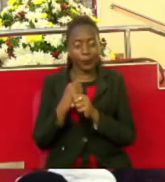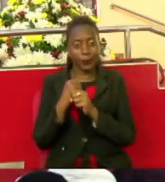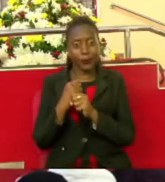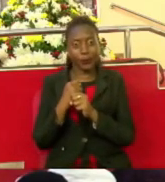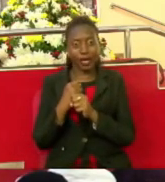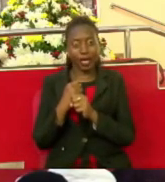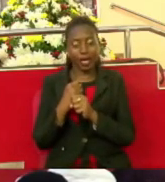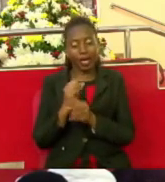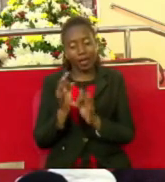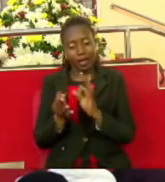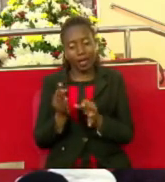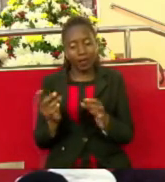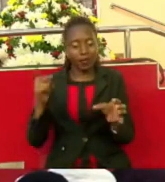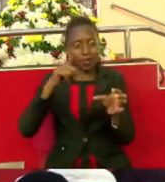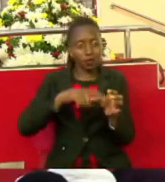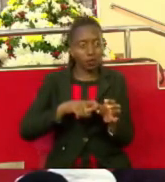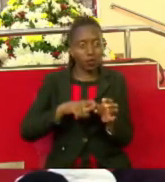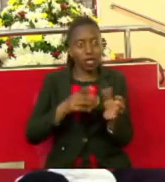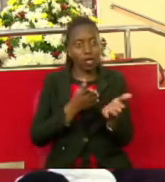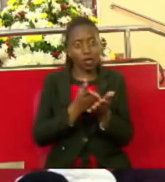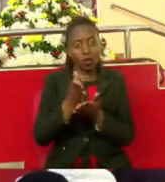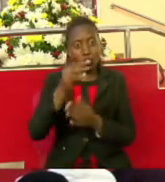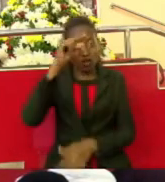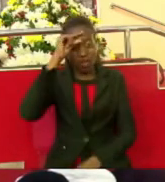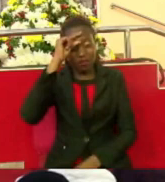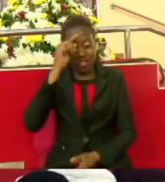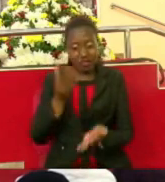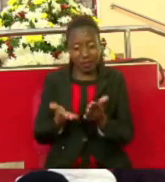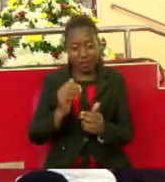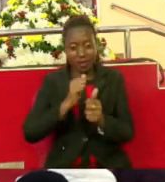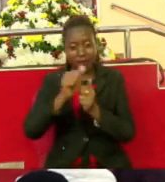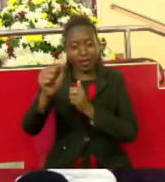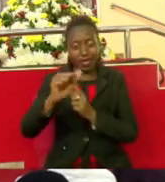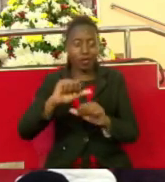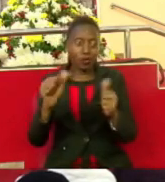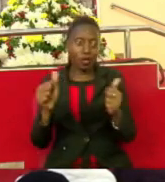If they joined by government because they passed well, the fees was